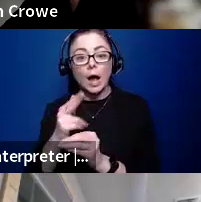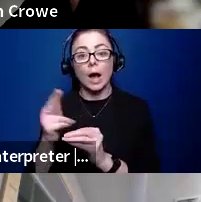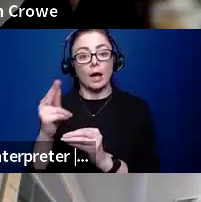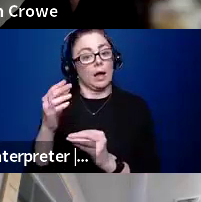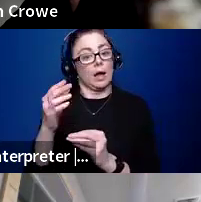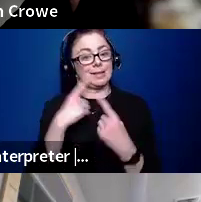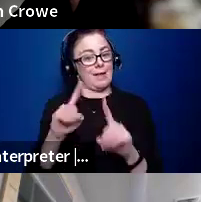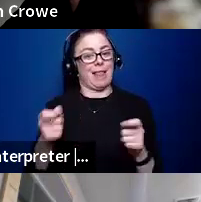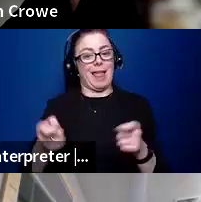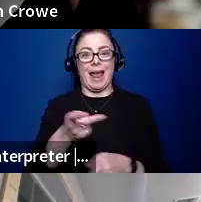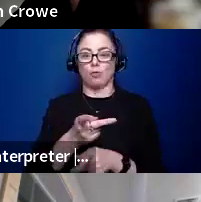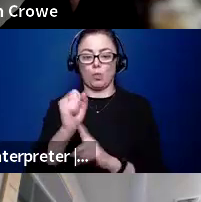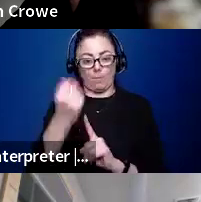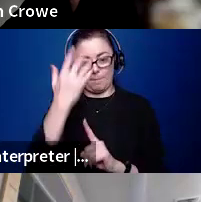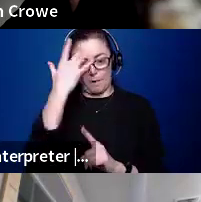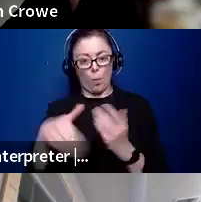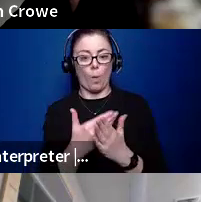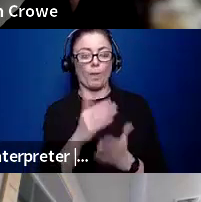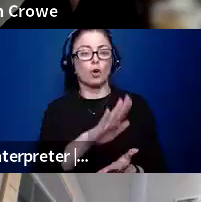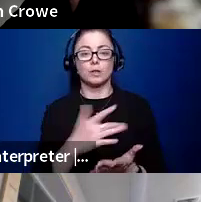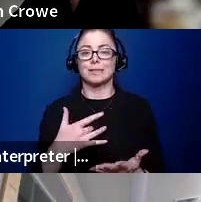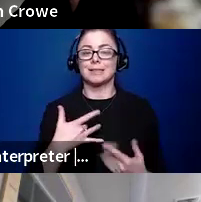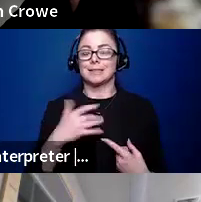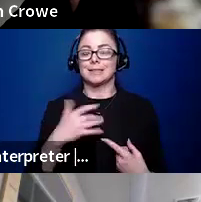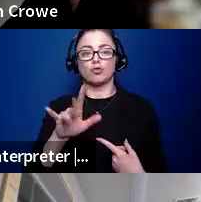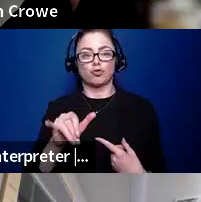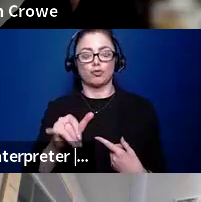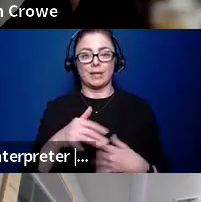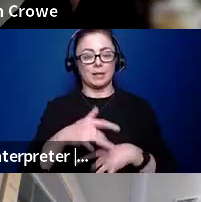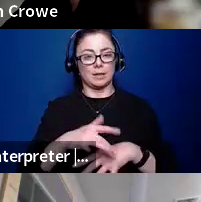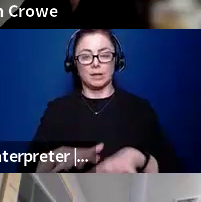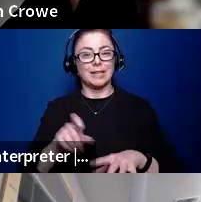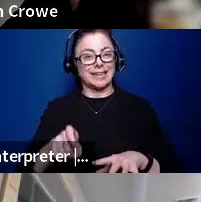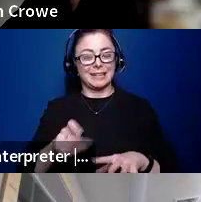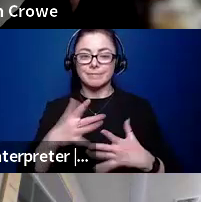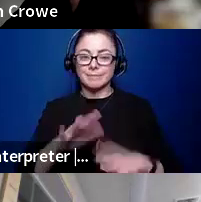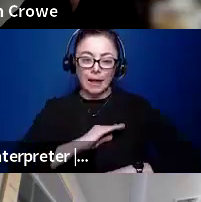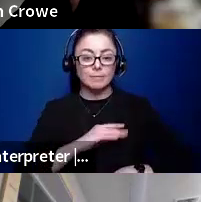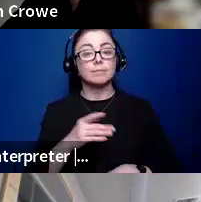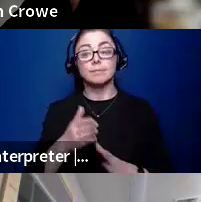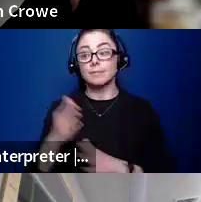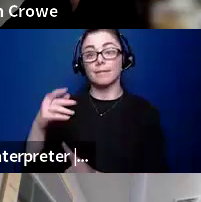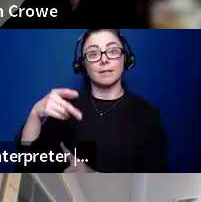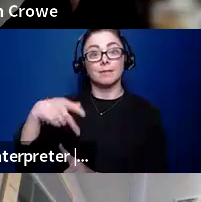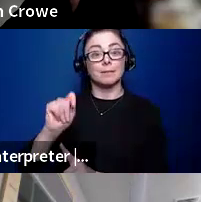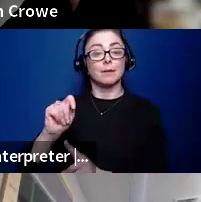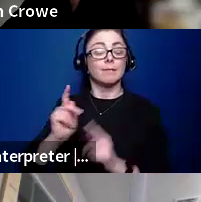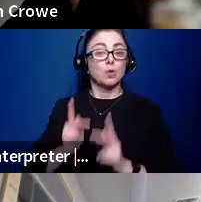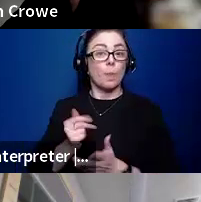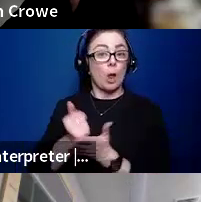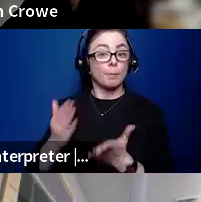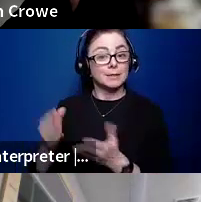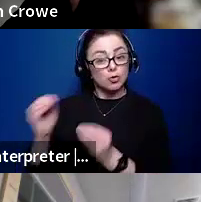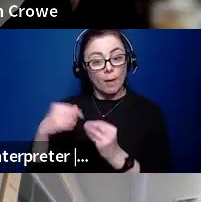sensory needs had been assessed and were finally being met. It was a physical therapist from the AEA who taught me how to safely move